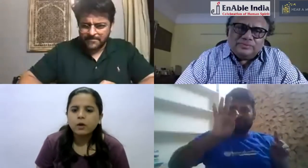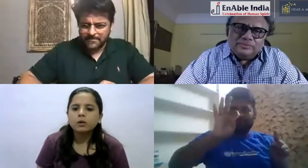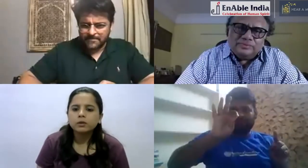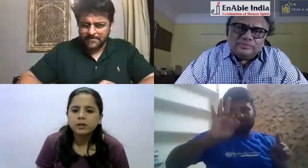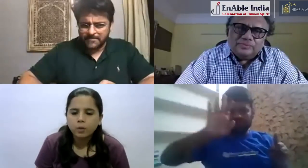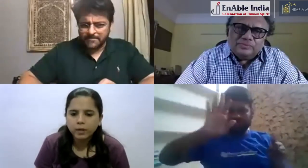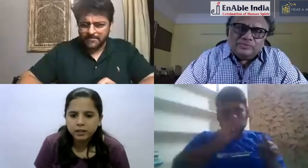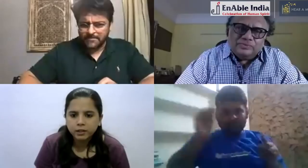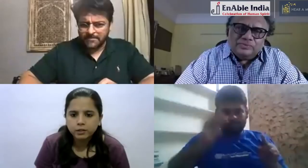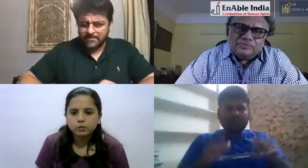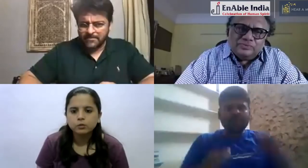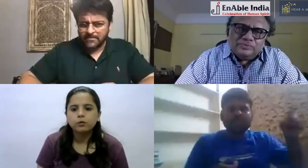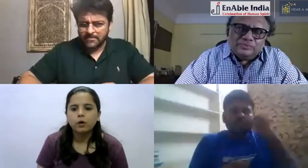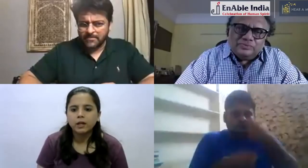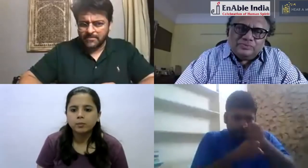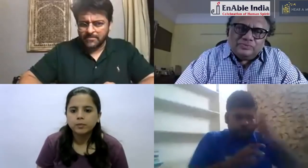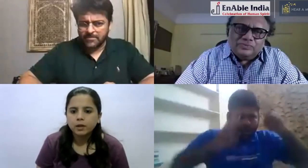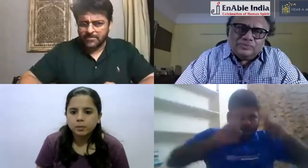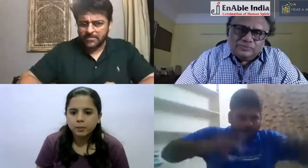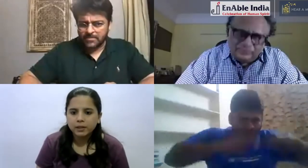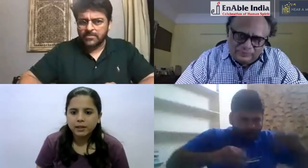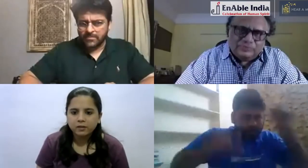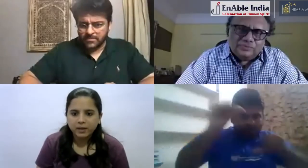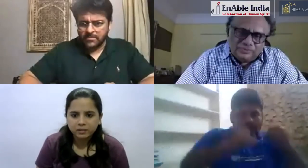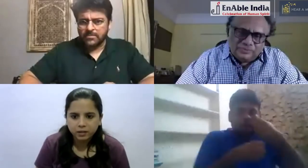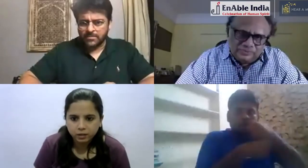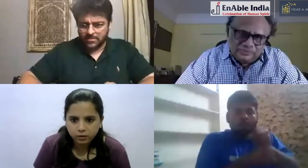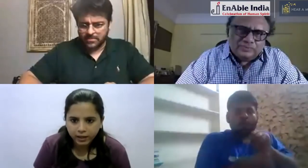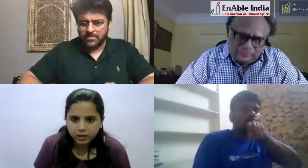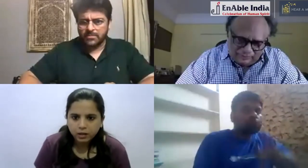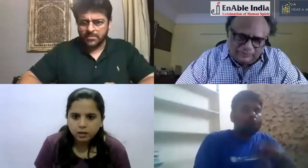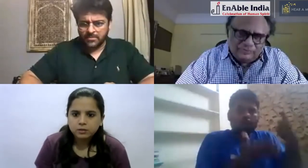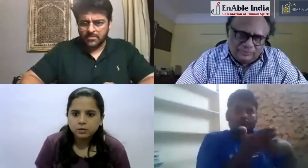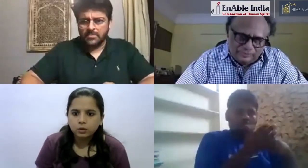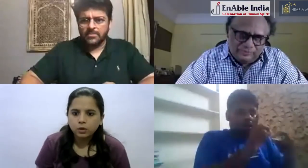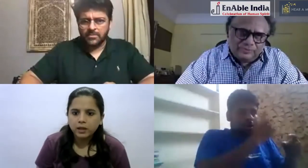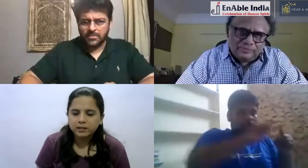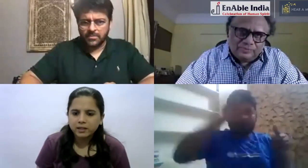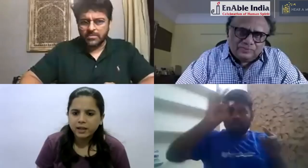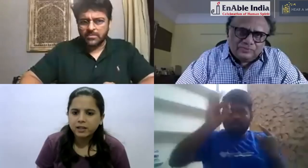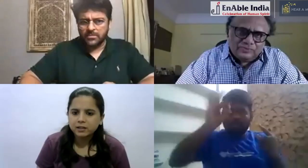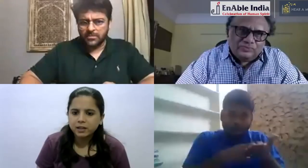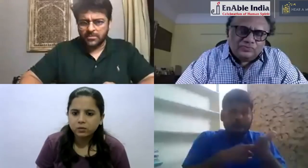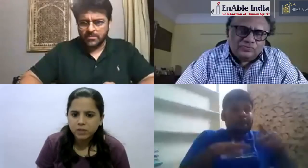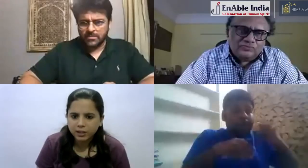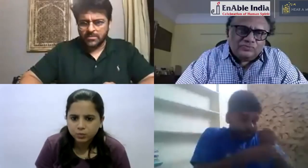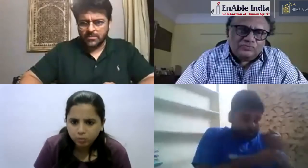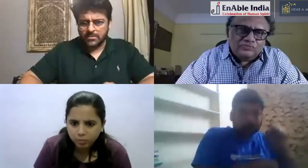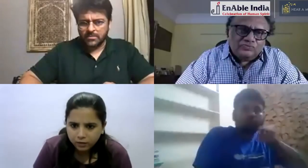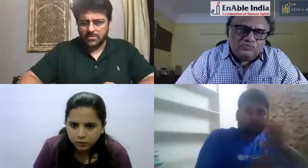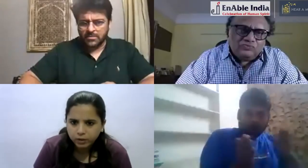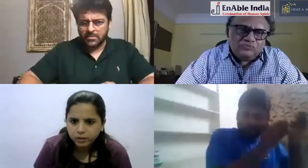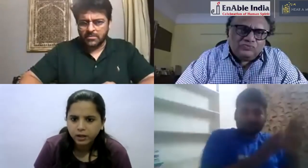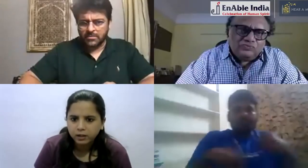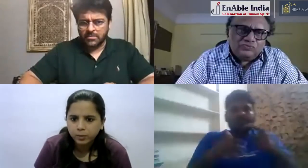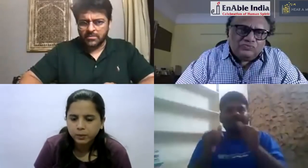As we all know that from 18 to 40, people can get vaccinated, right? So is there anything which has been